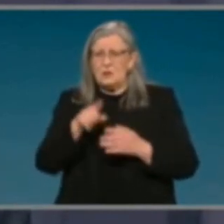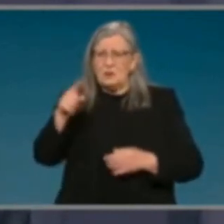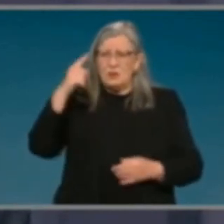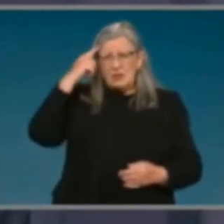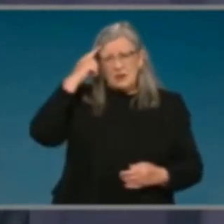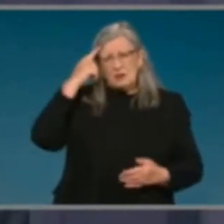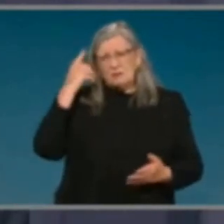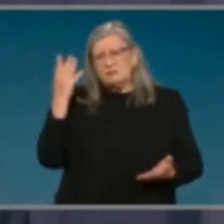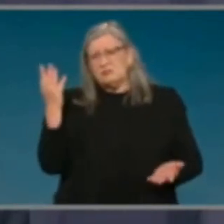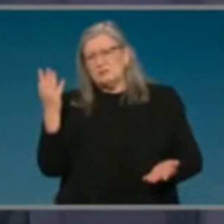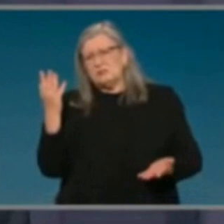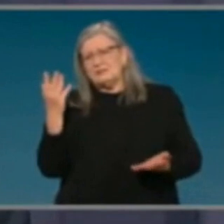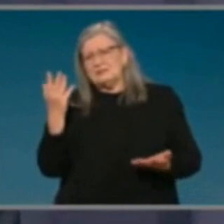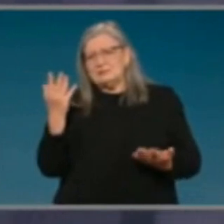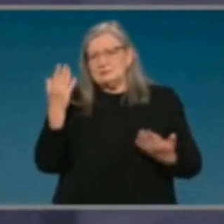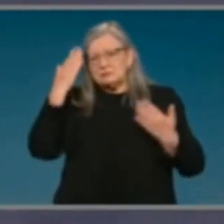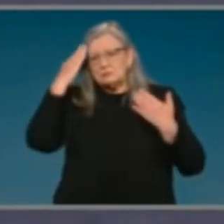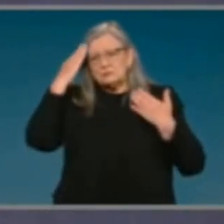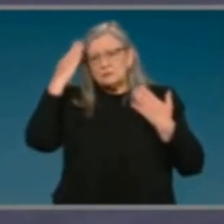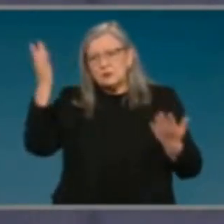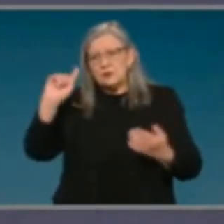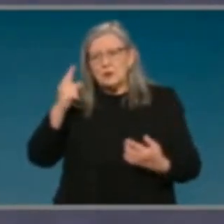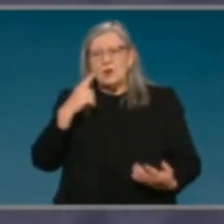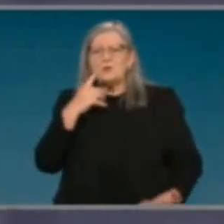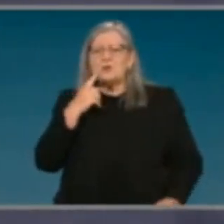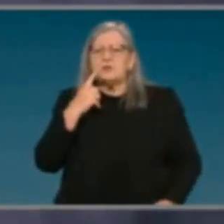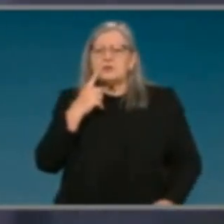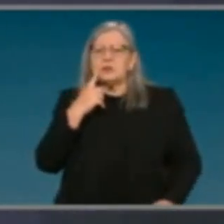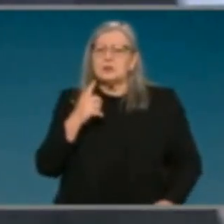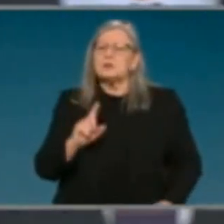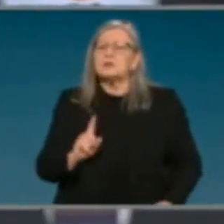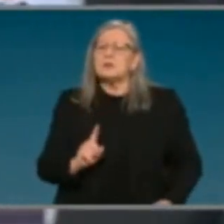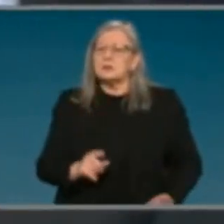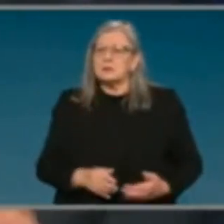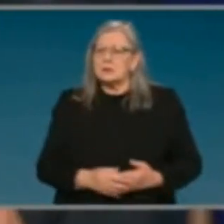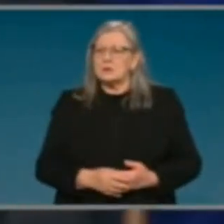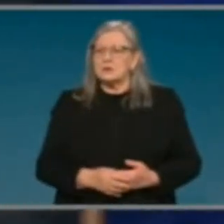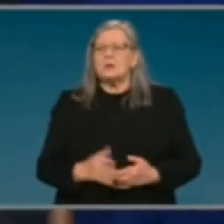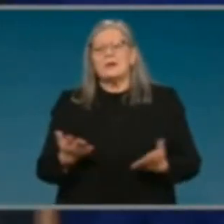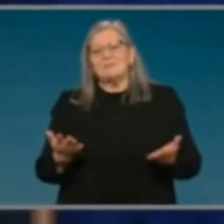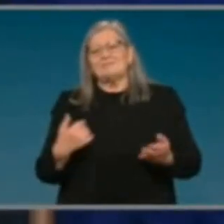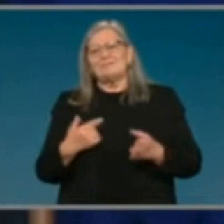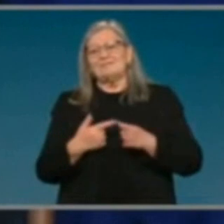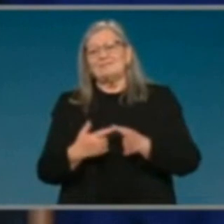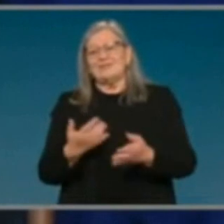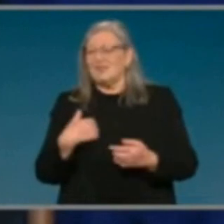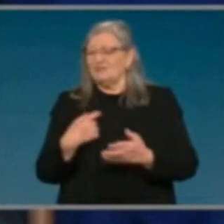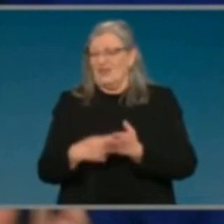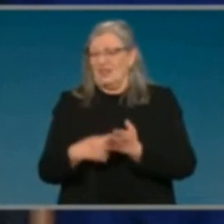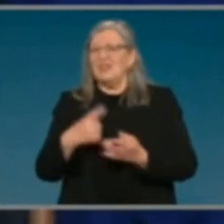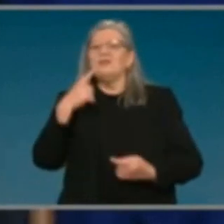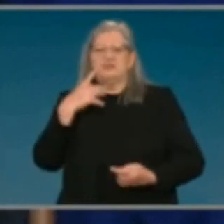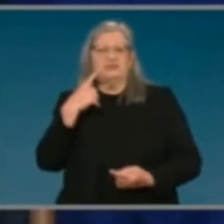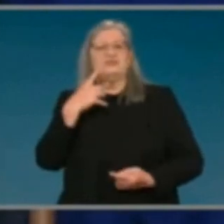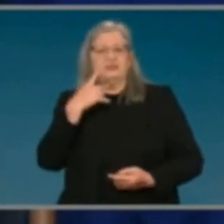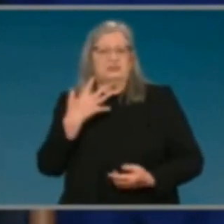and we're being safe rather than sorry. I think it's the latter. What you've said there. We know what we do know absolutely, and this is another thing